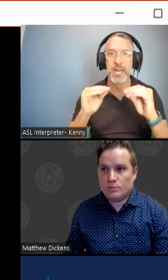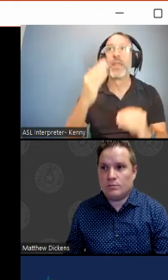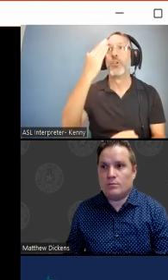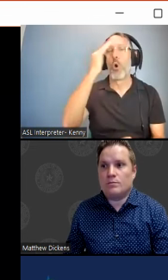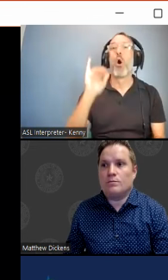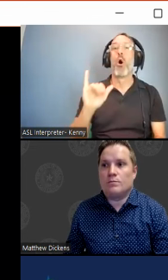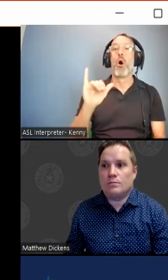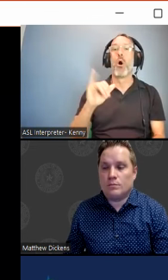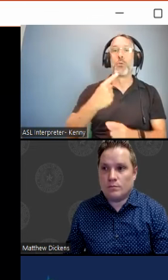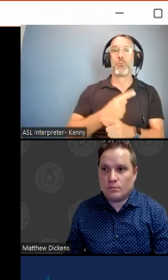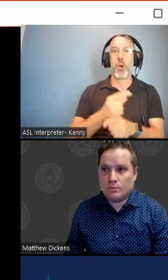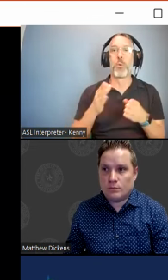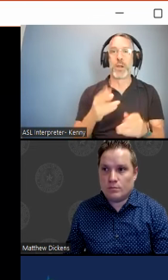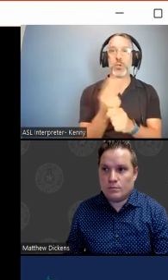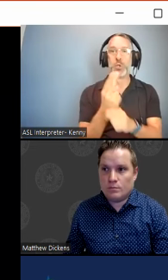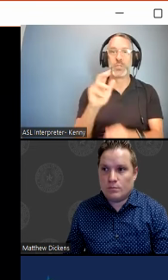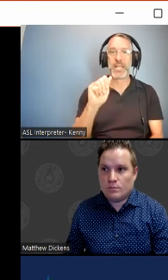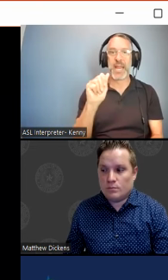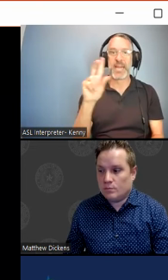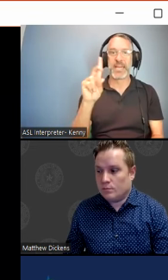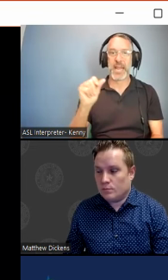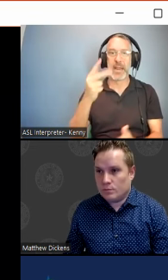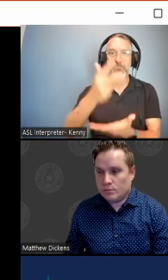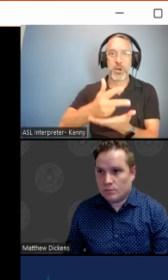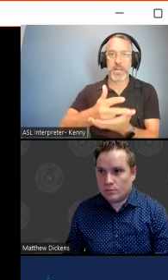proper way to use the ADA parking space.